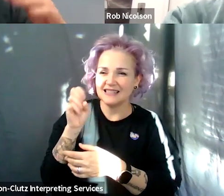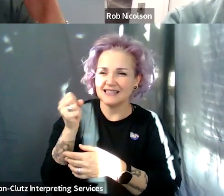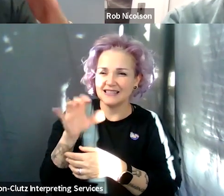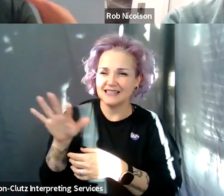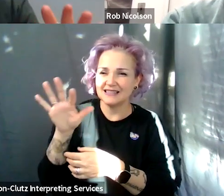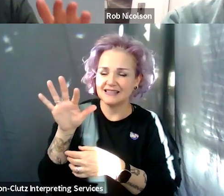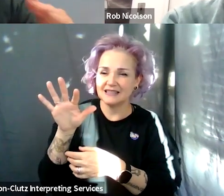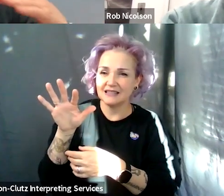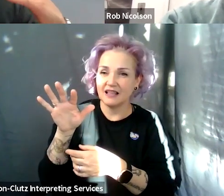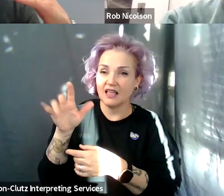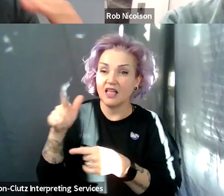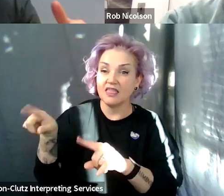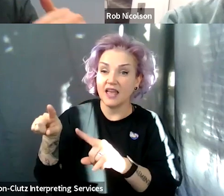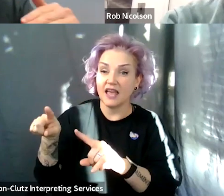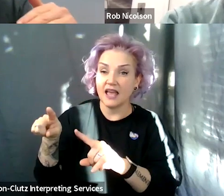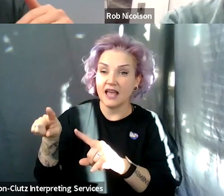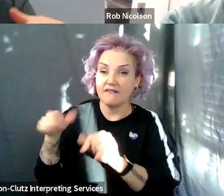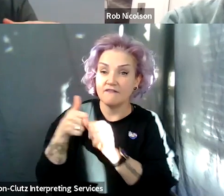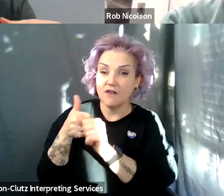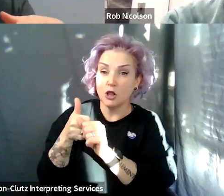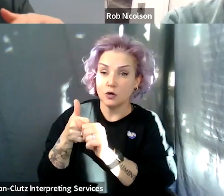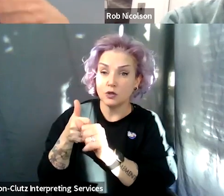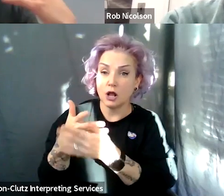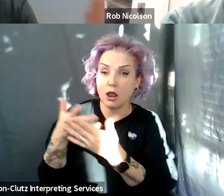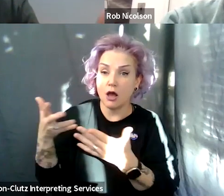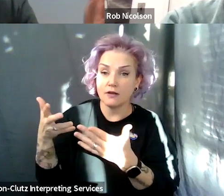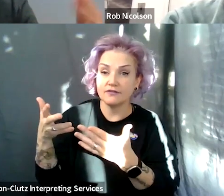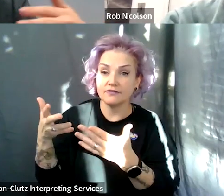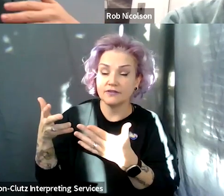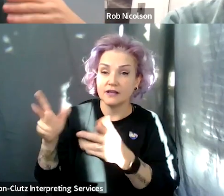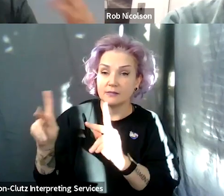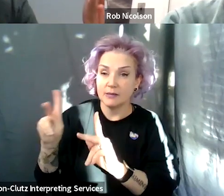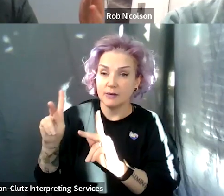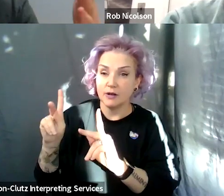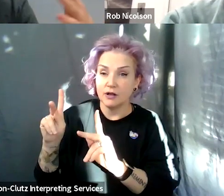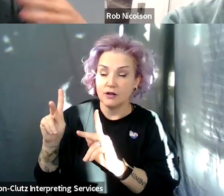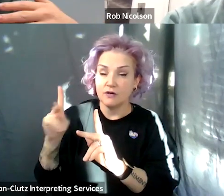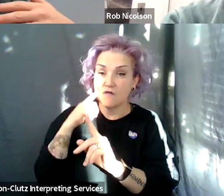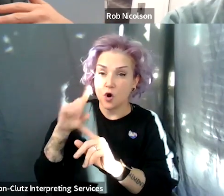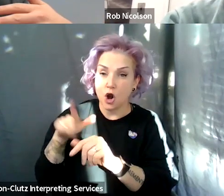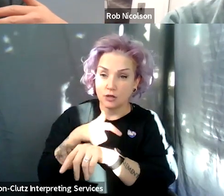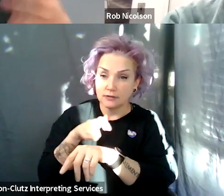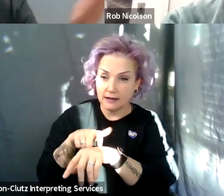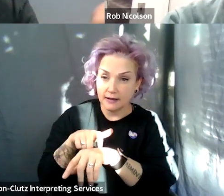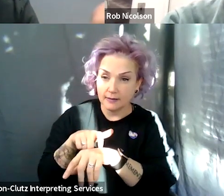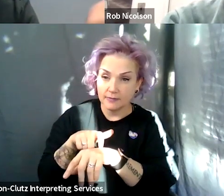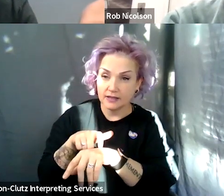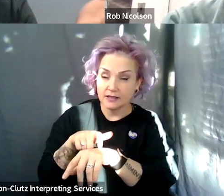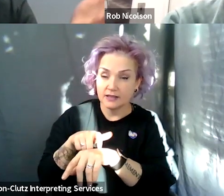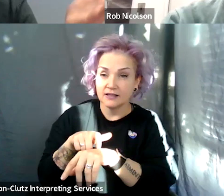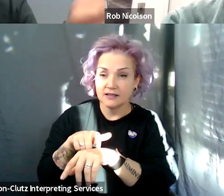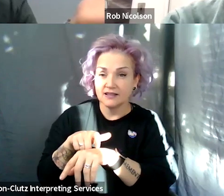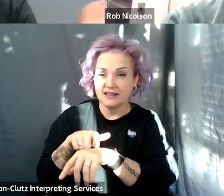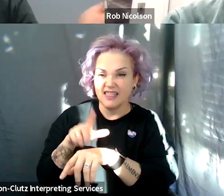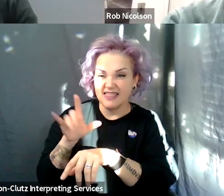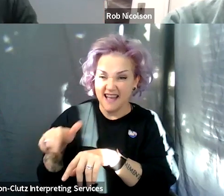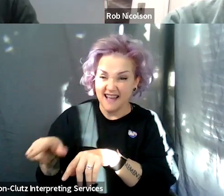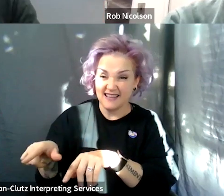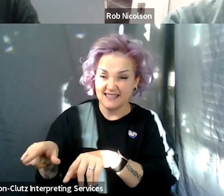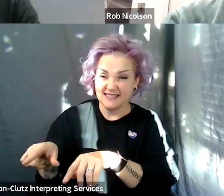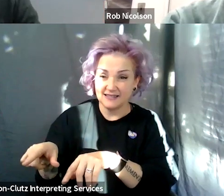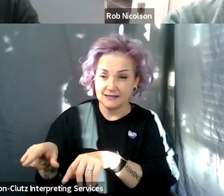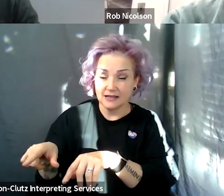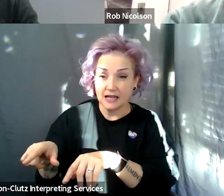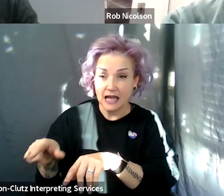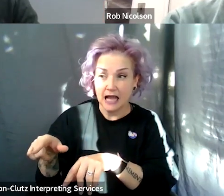people and they followed them up. They collected samples from them. So I would actually love to be able to sort of do this one day. So I'm trying to see if